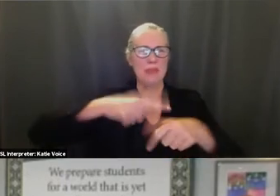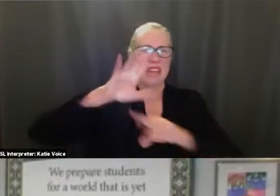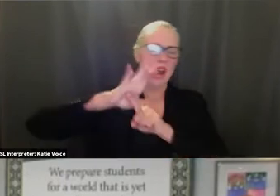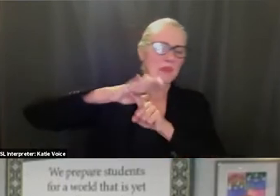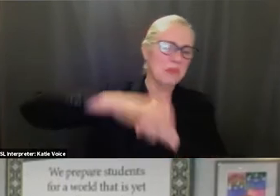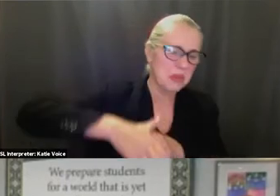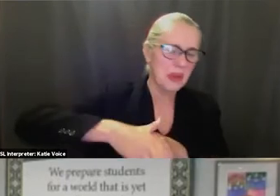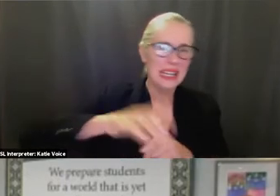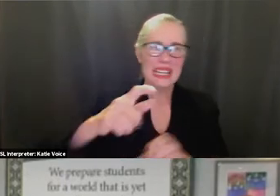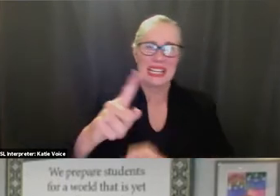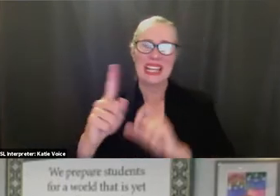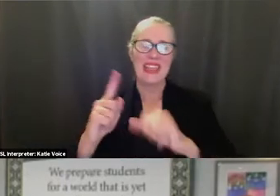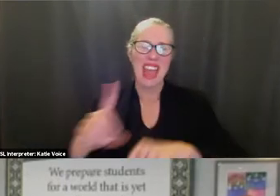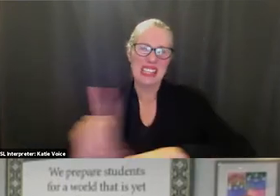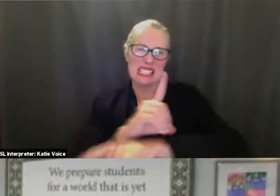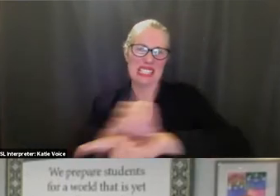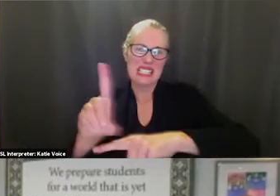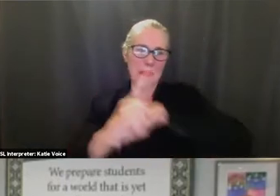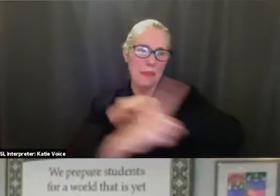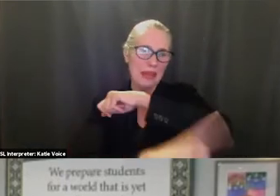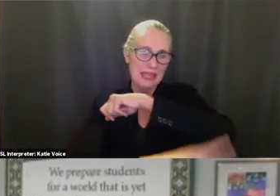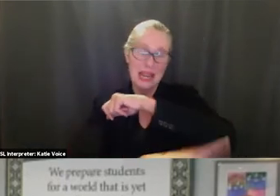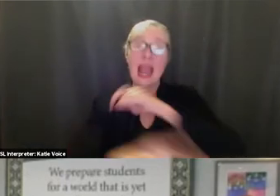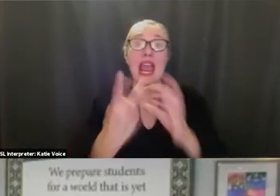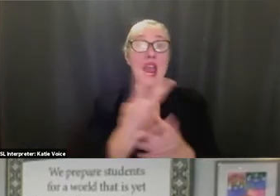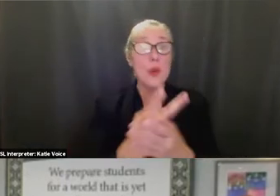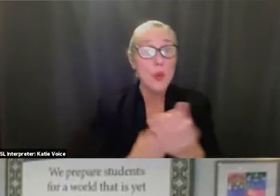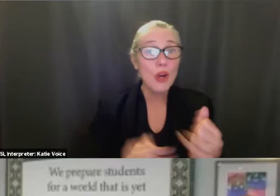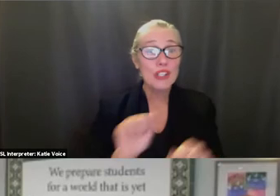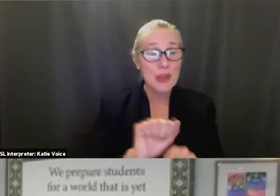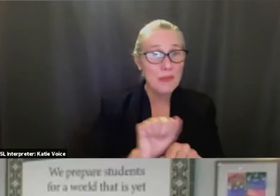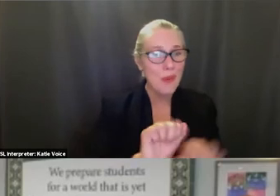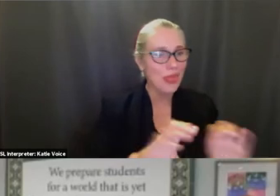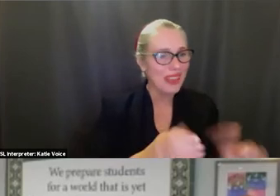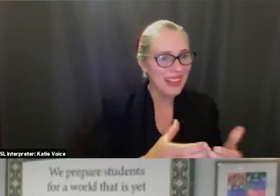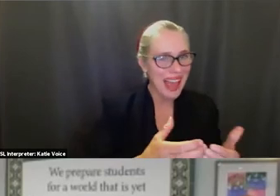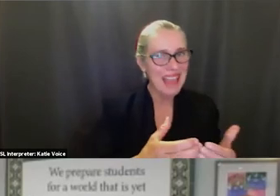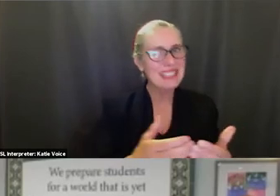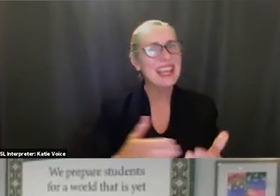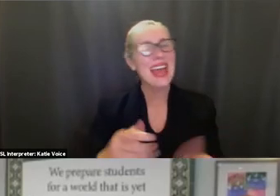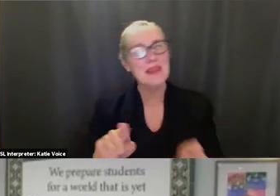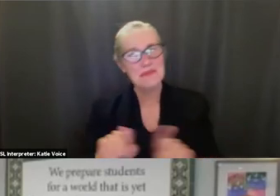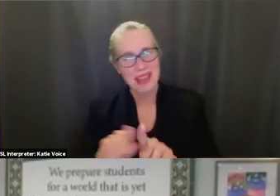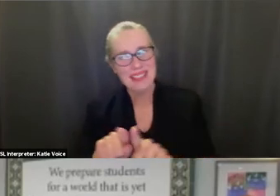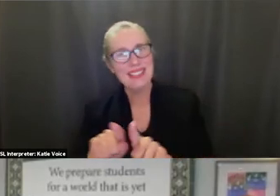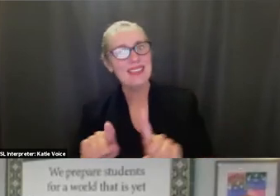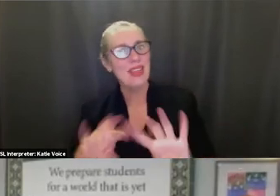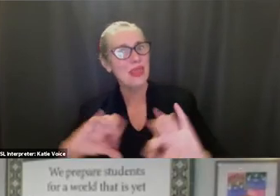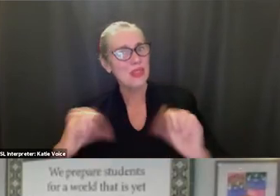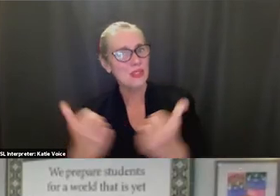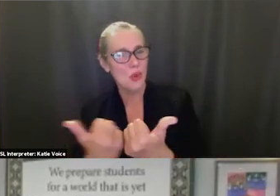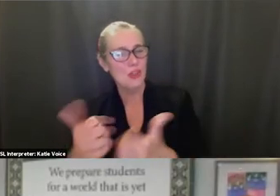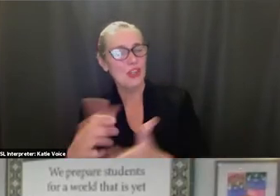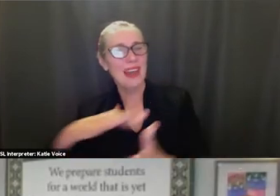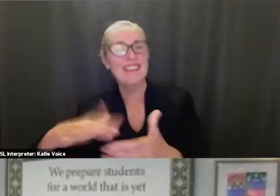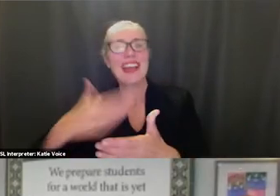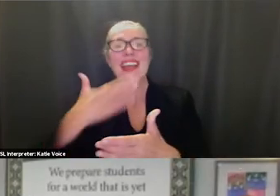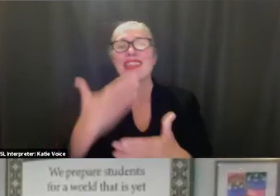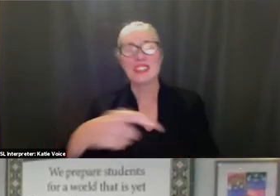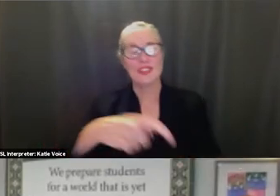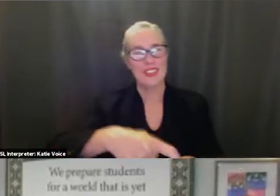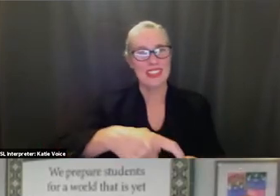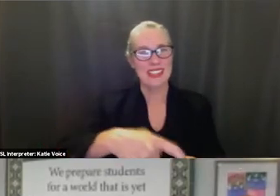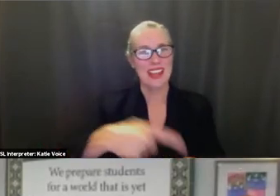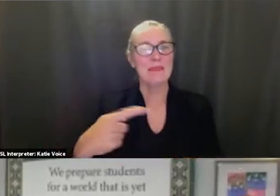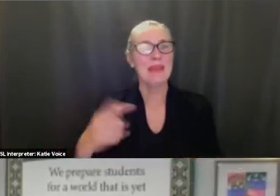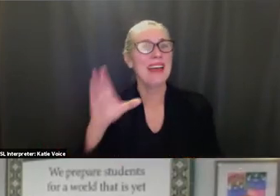classroom level and the school level and that's the end of the quote thank you so much for your time and for listening to our student staff